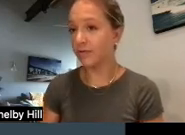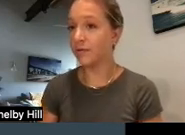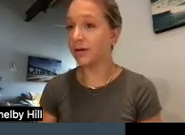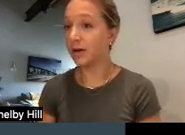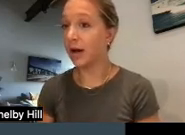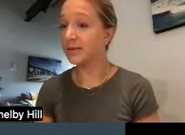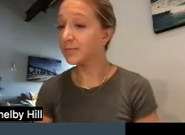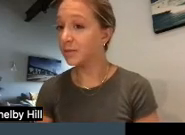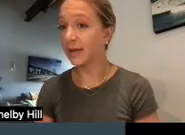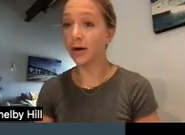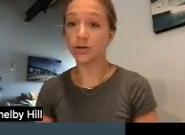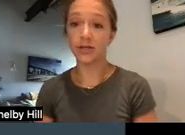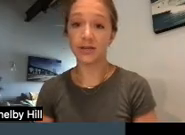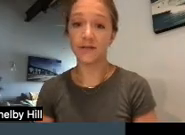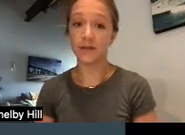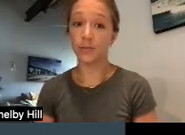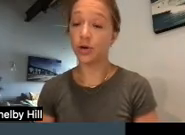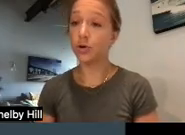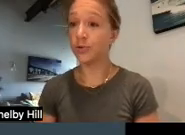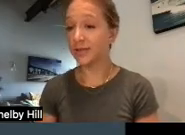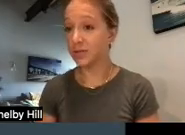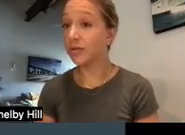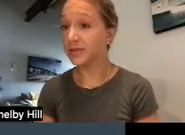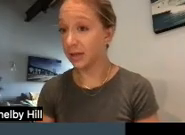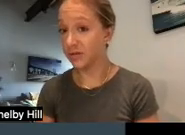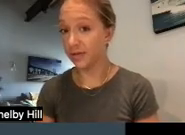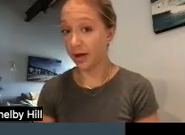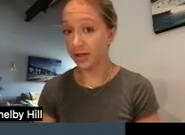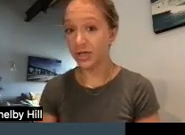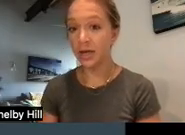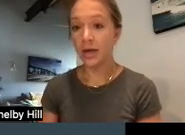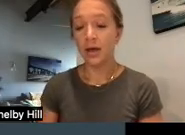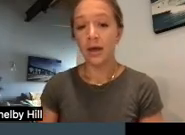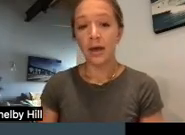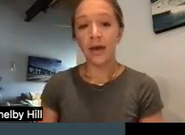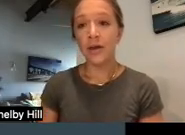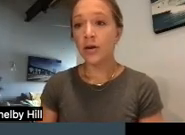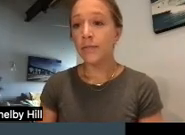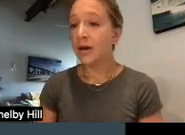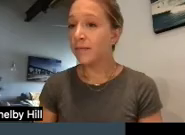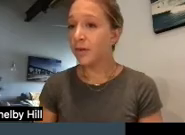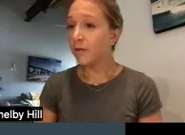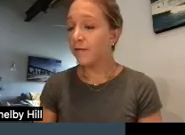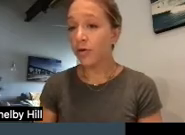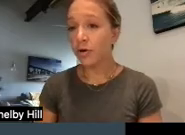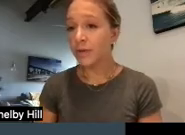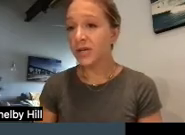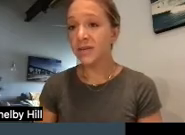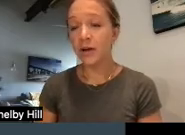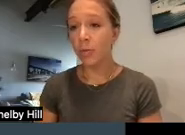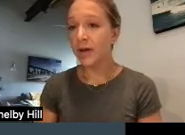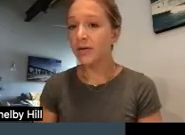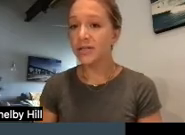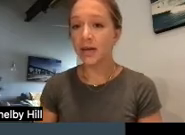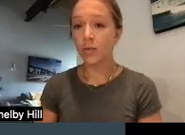together and reviewing symptoms and characteristics of someone who presents with sign language pathology. And then the 4th learning